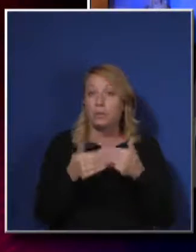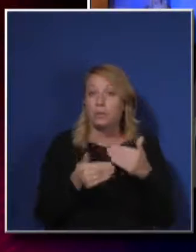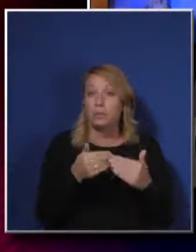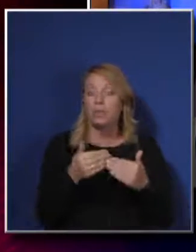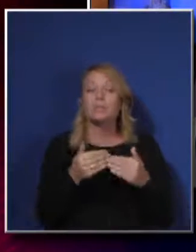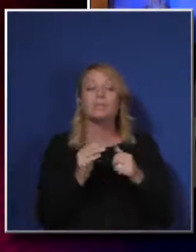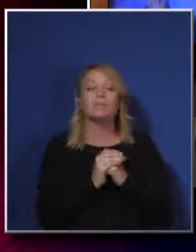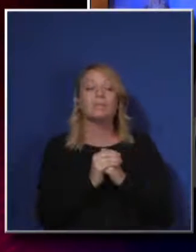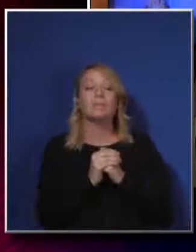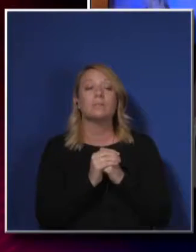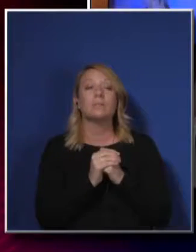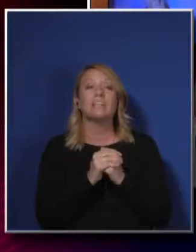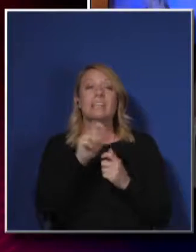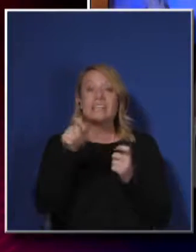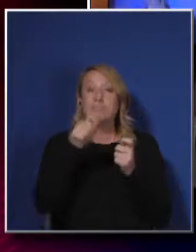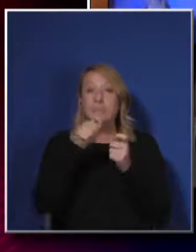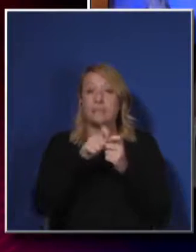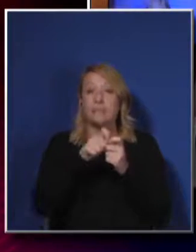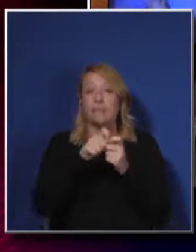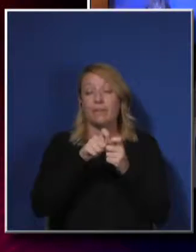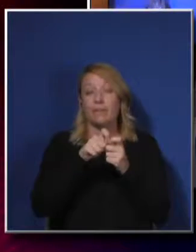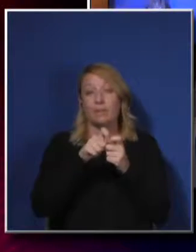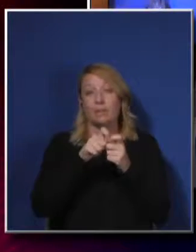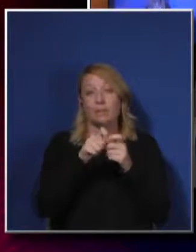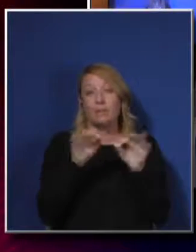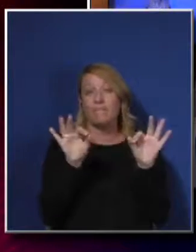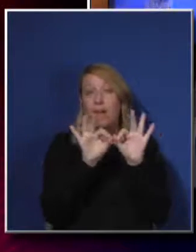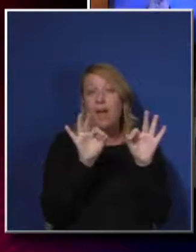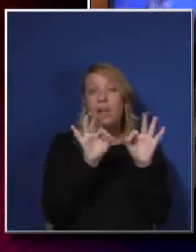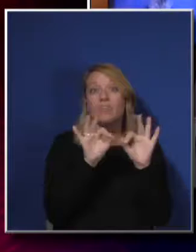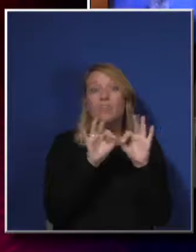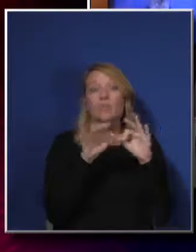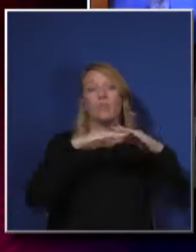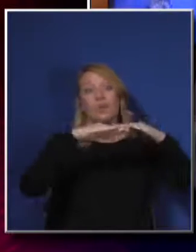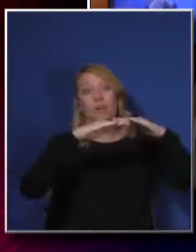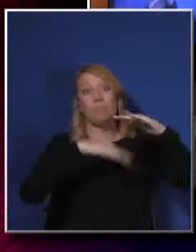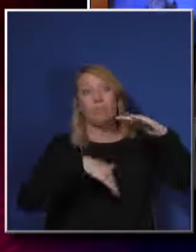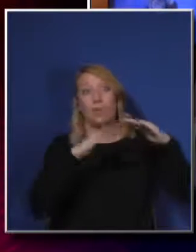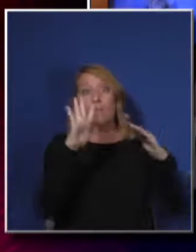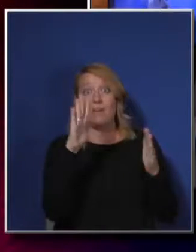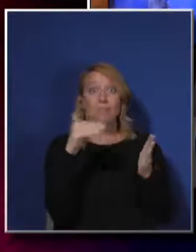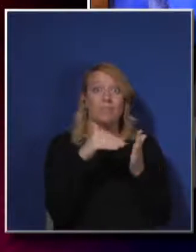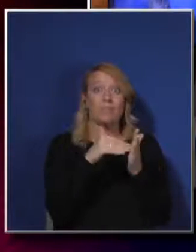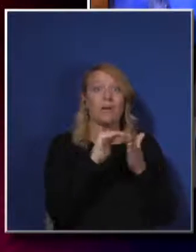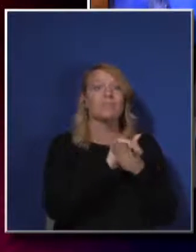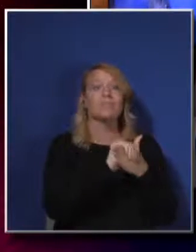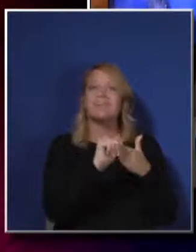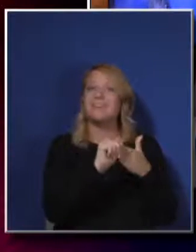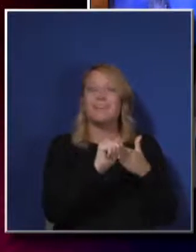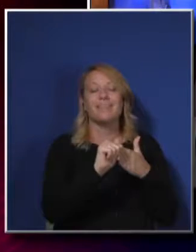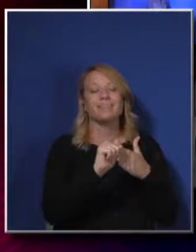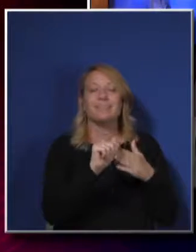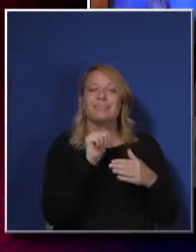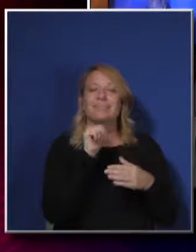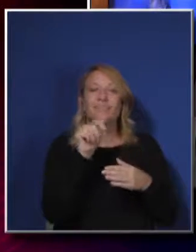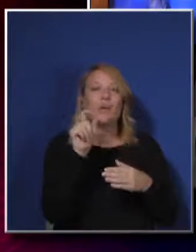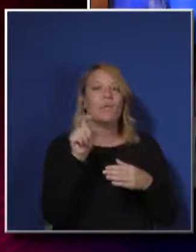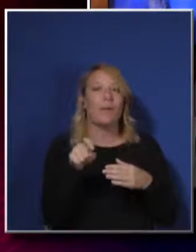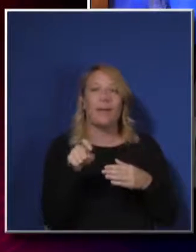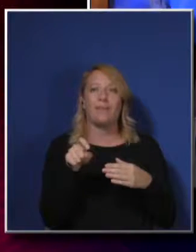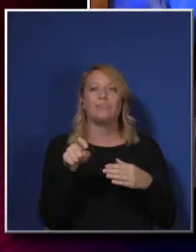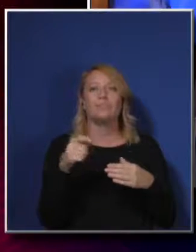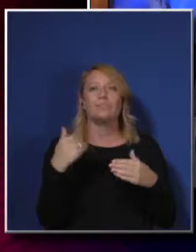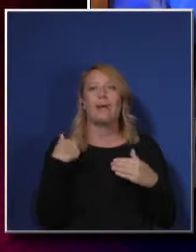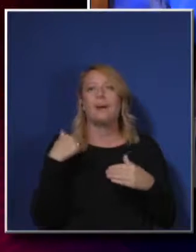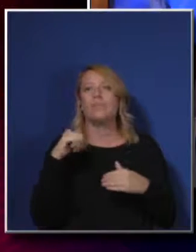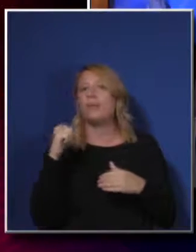that, the dollar amount, anything that's below $5,000, you do not have to have a competitive